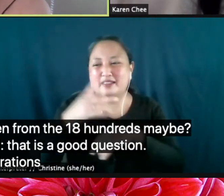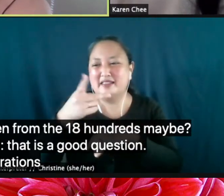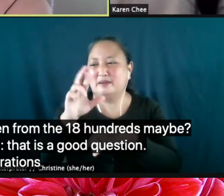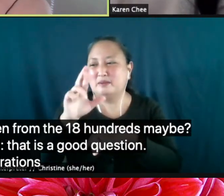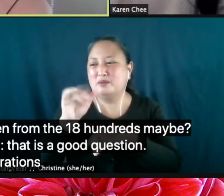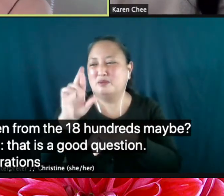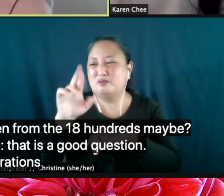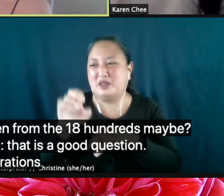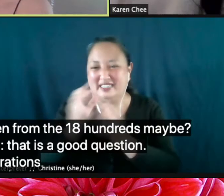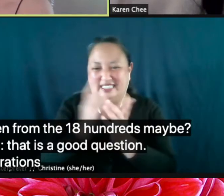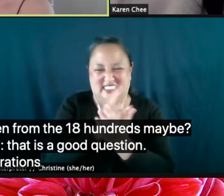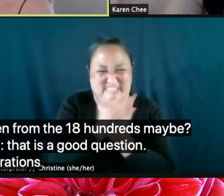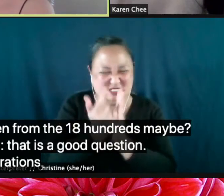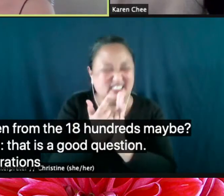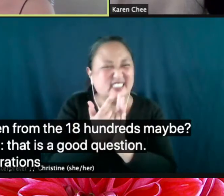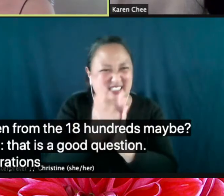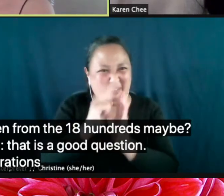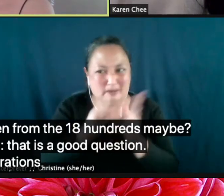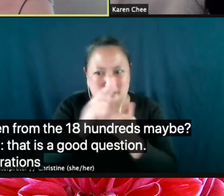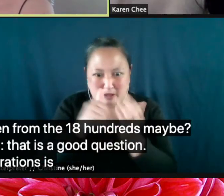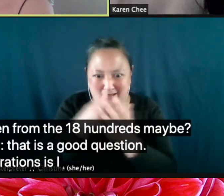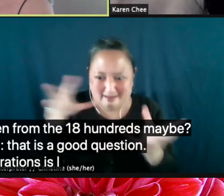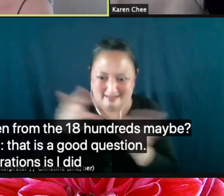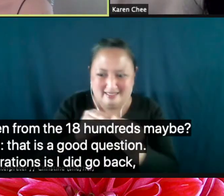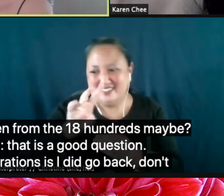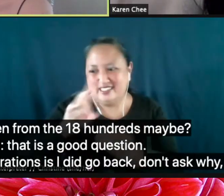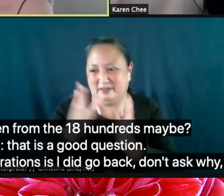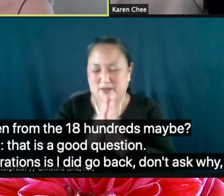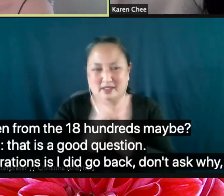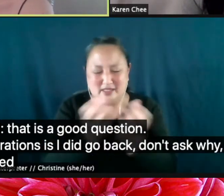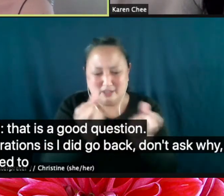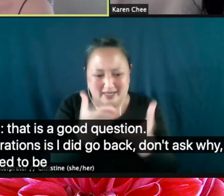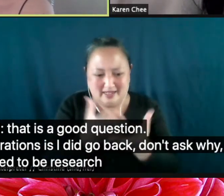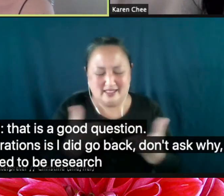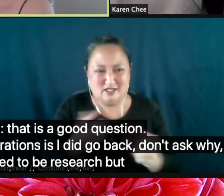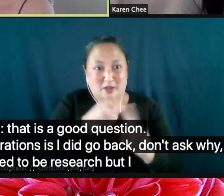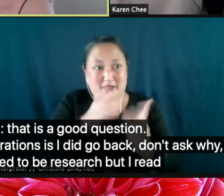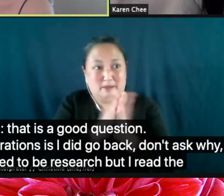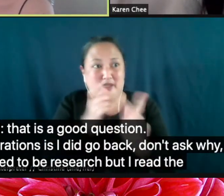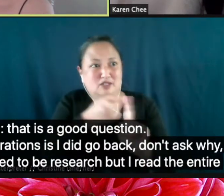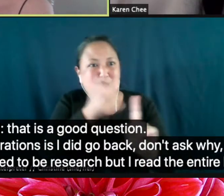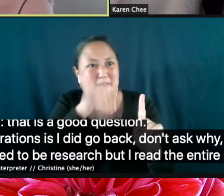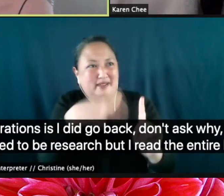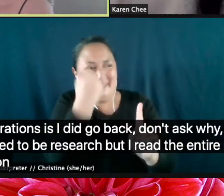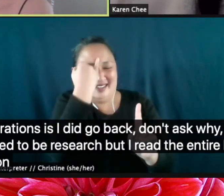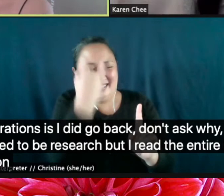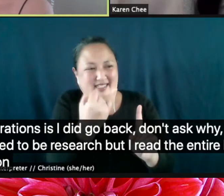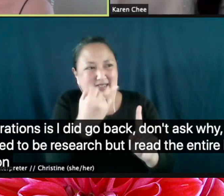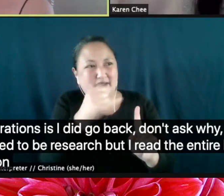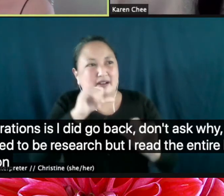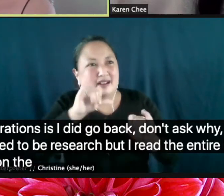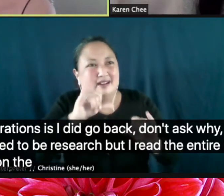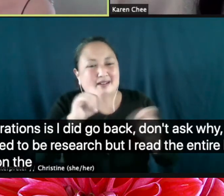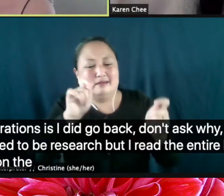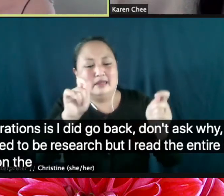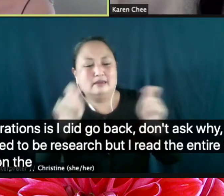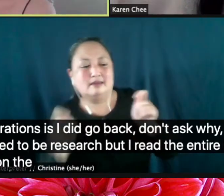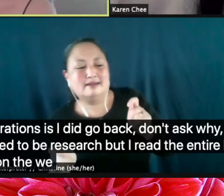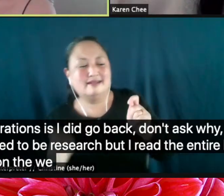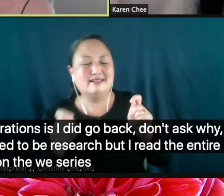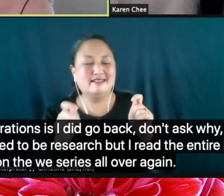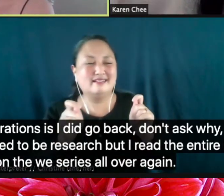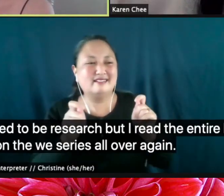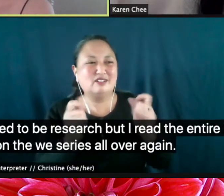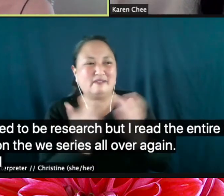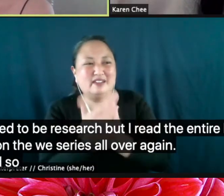again. And I was like, oh my God, so much of what I do in this book is pulled from that idea, the sort of like a retwisting or like a retelling. Like